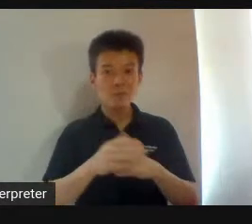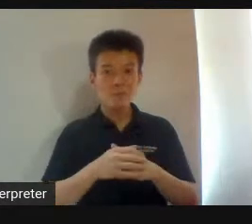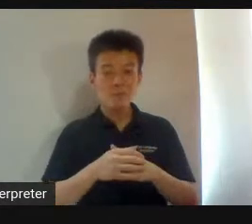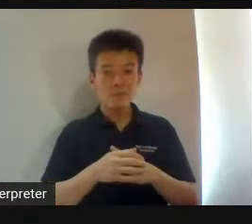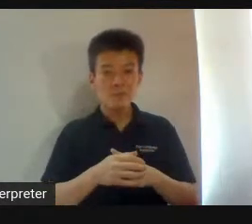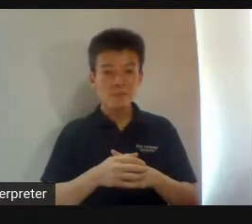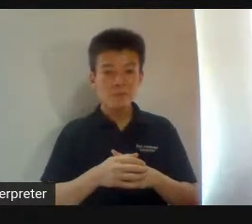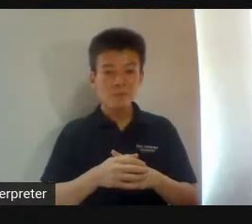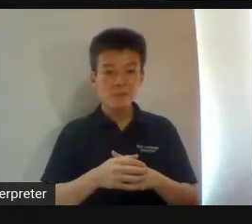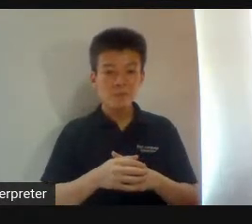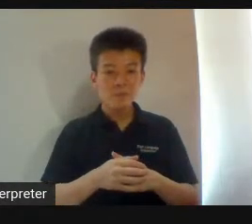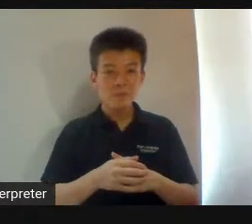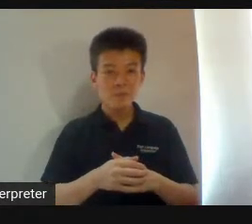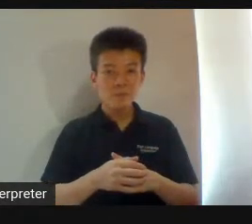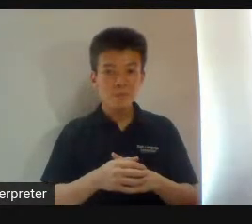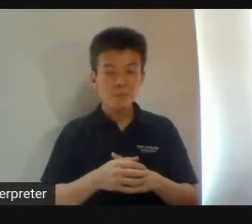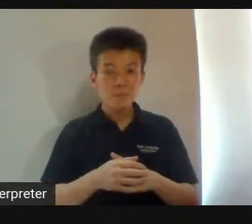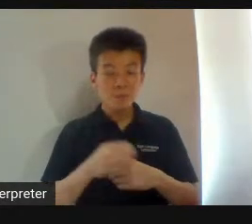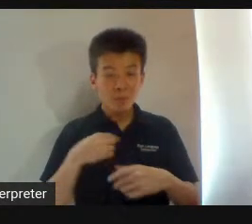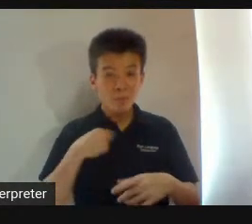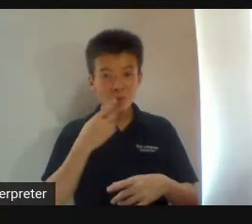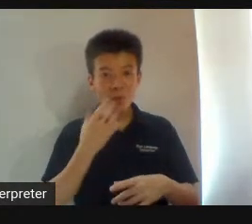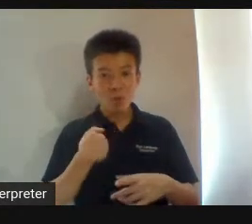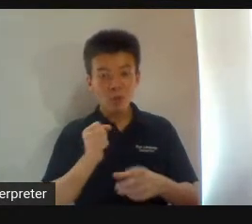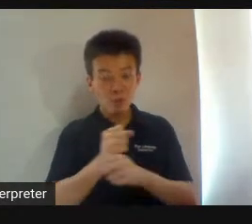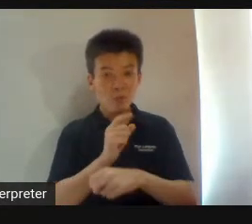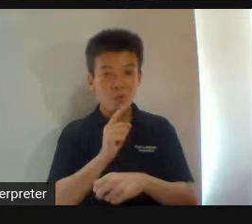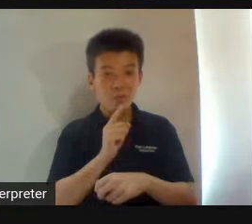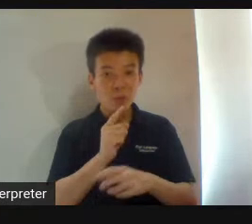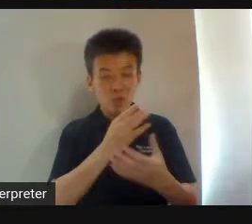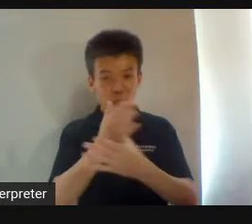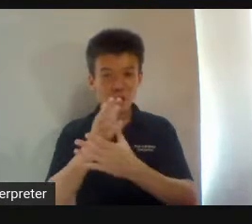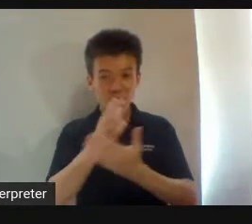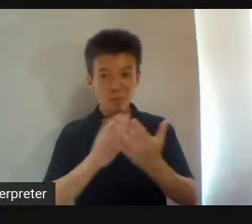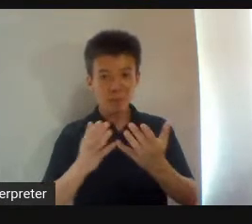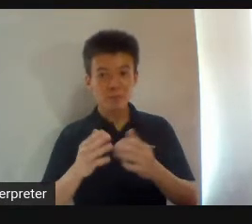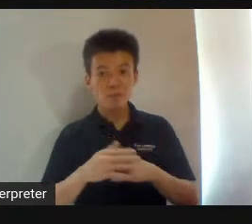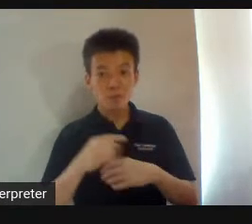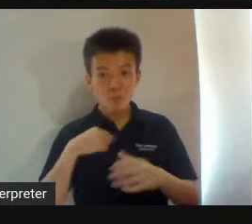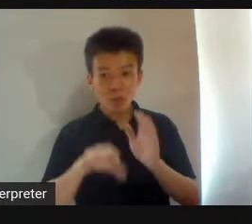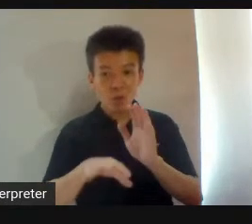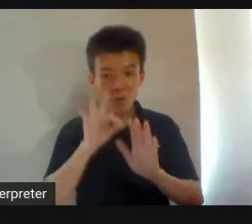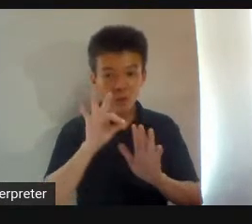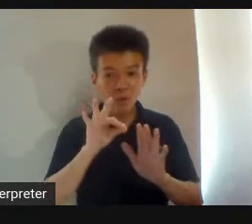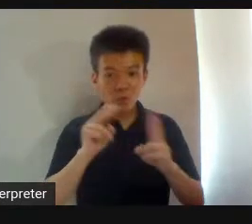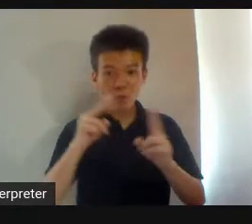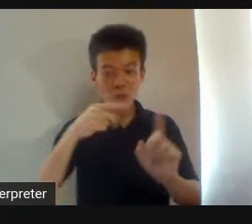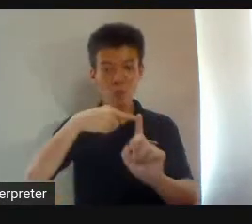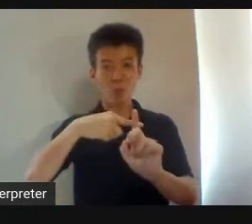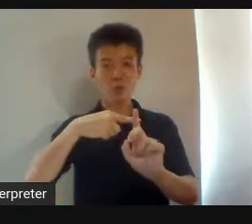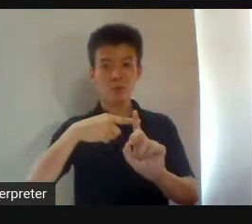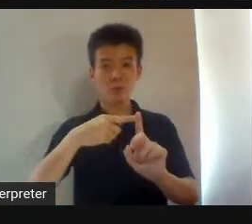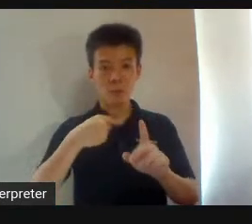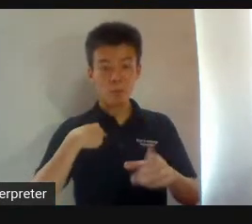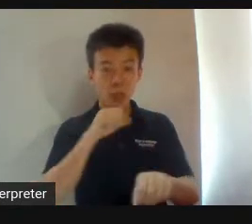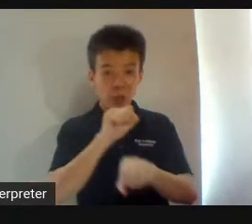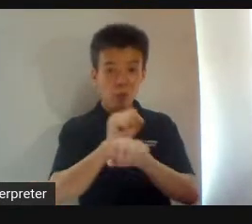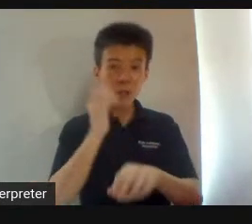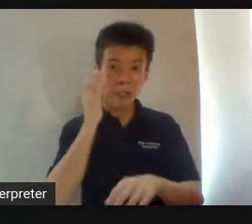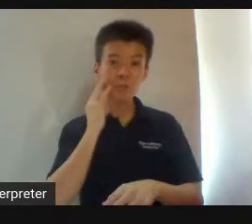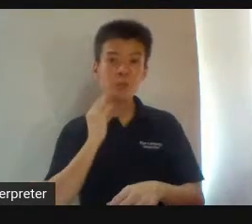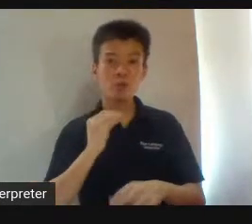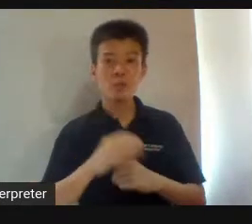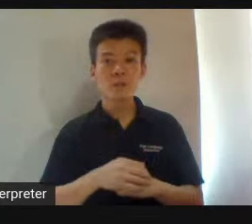that. And I also want to actually share something that I found was very positive in terms of my work